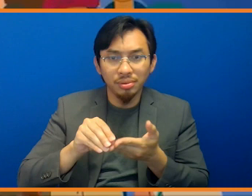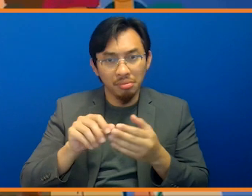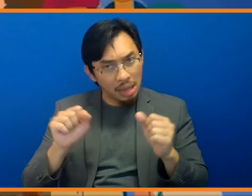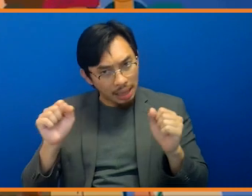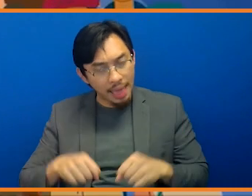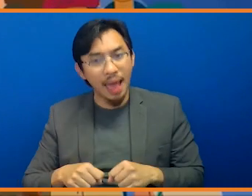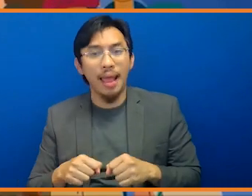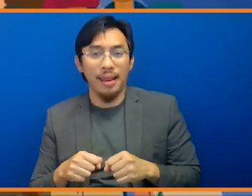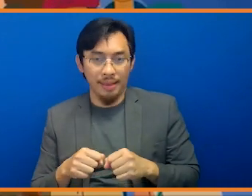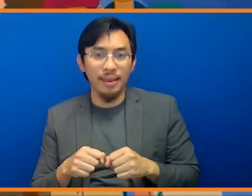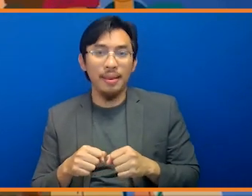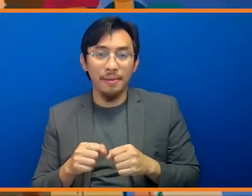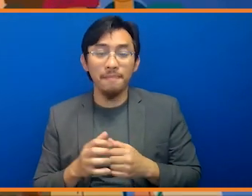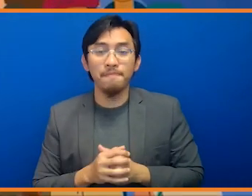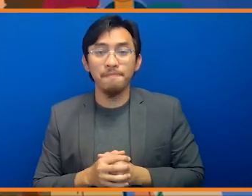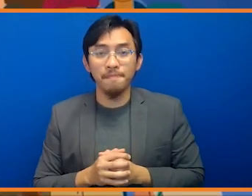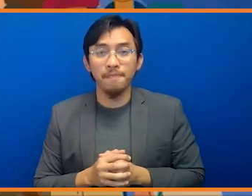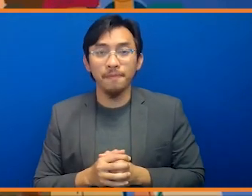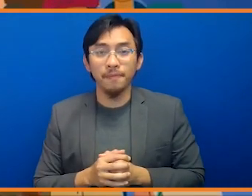of recording.